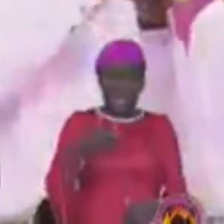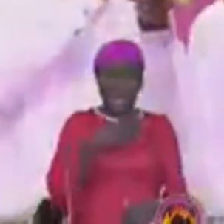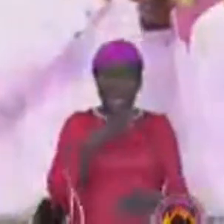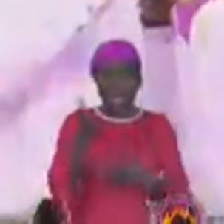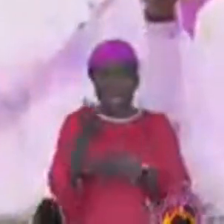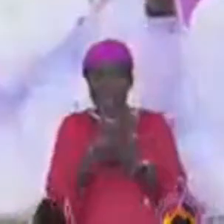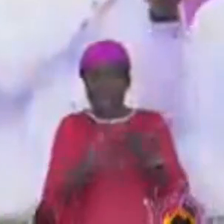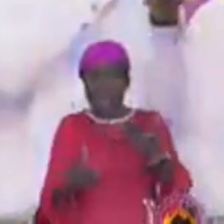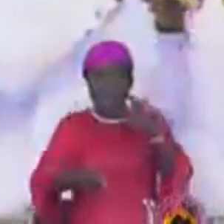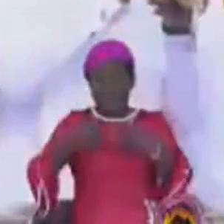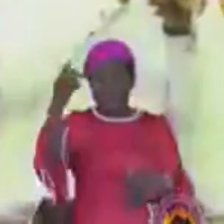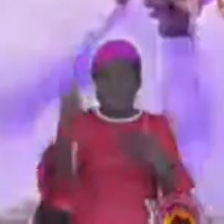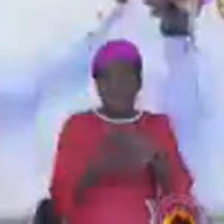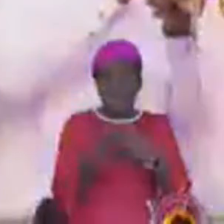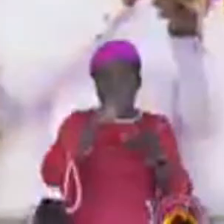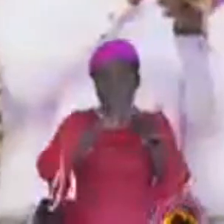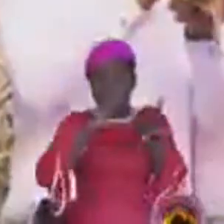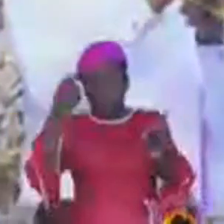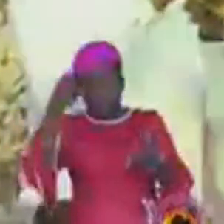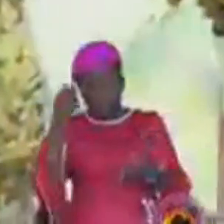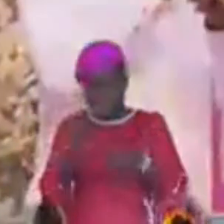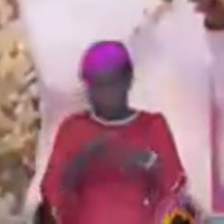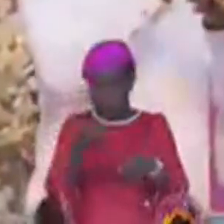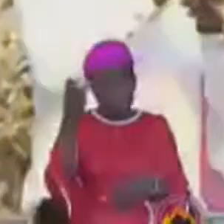attends on them.